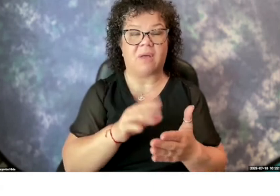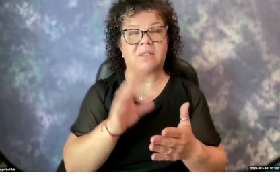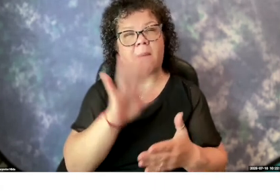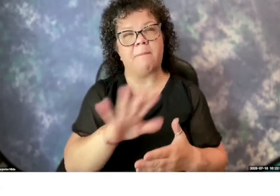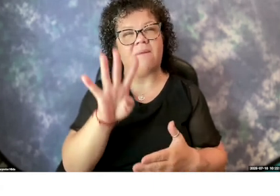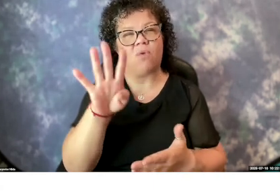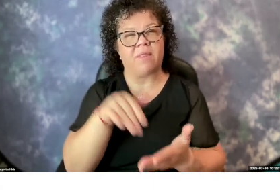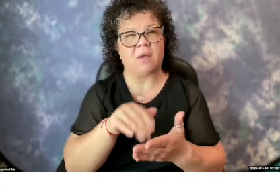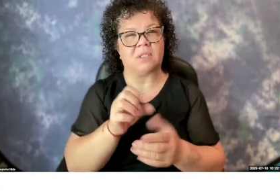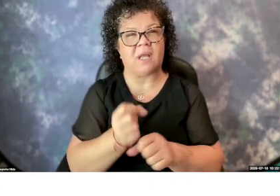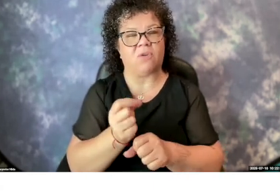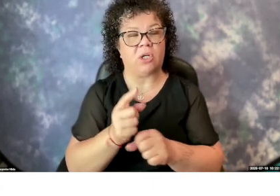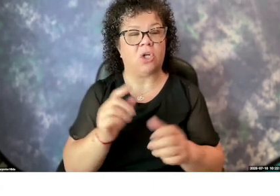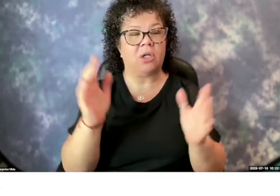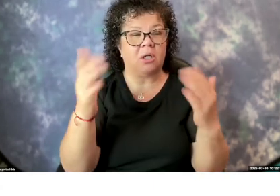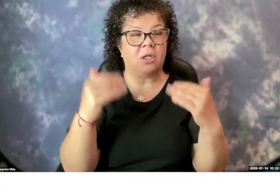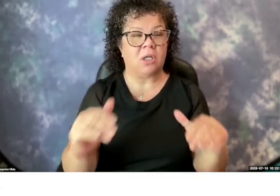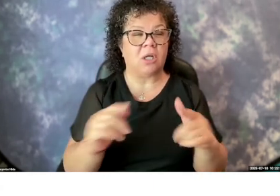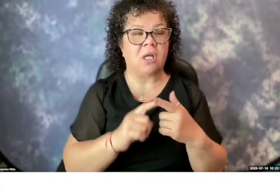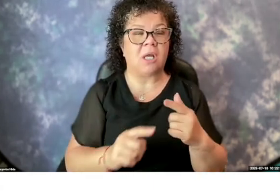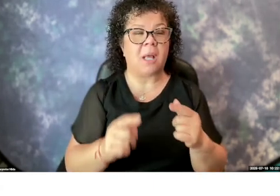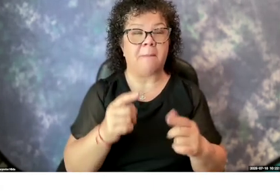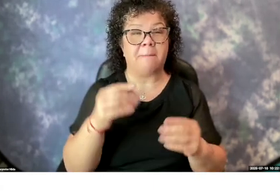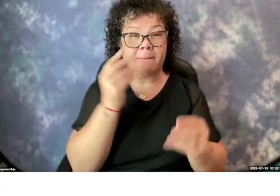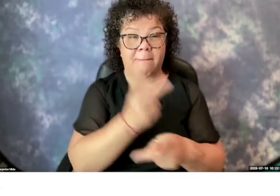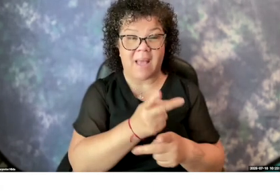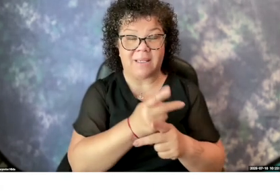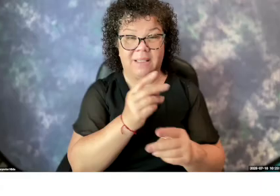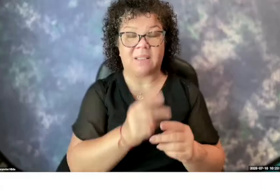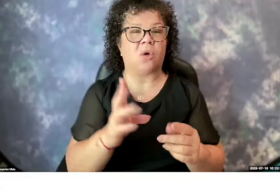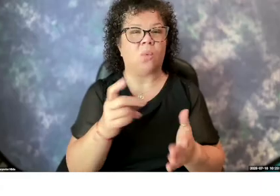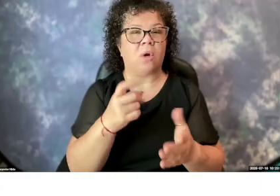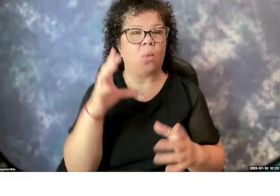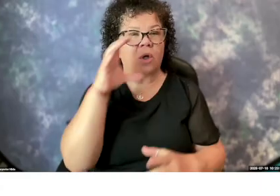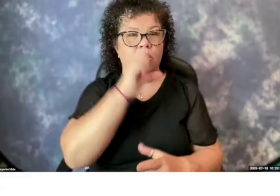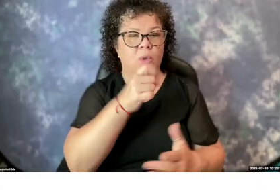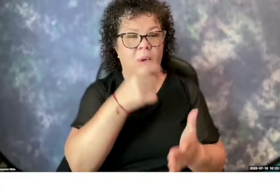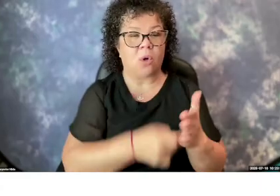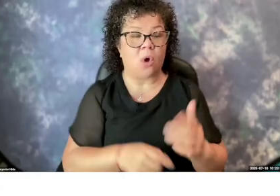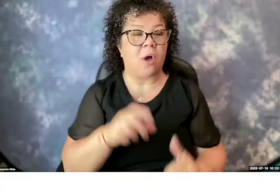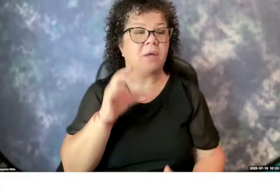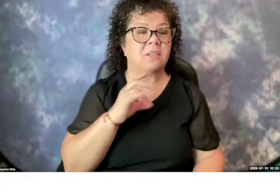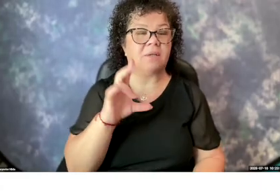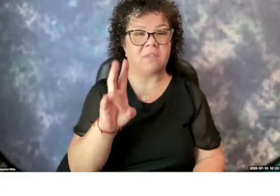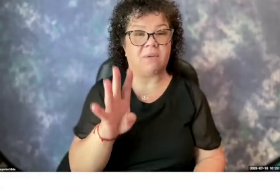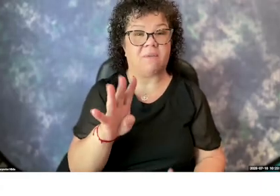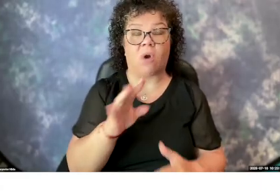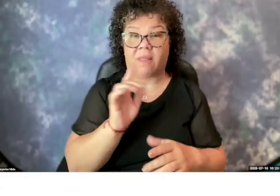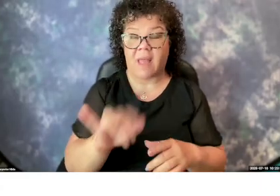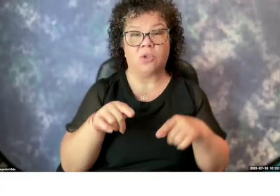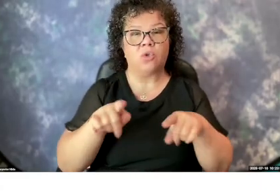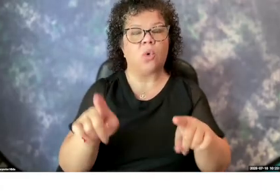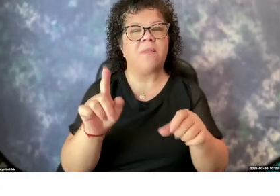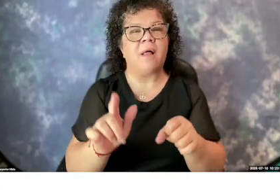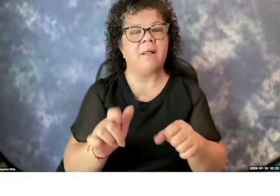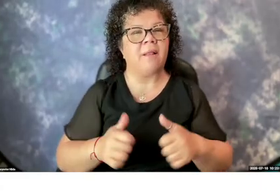On maintenance, we're assuming a $74 per month maintenance cost. That's a lifetime average for these vehicles. And this is one I want to highlight for